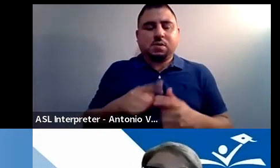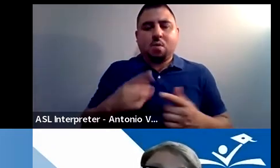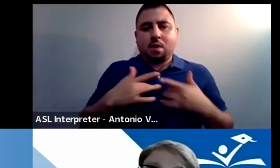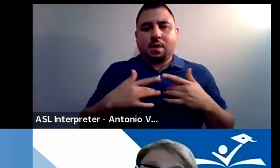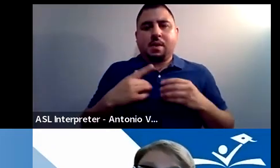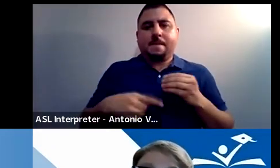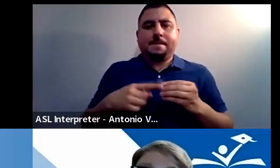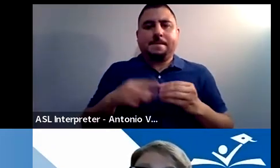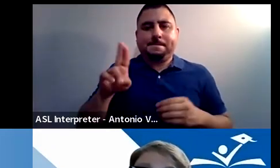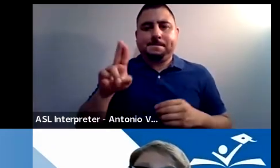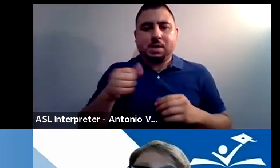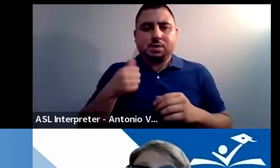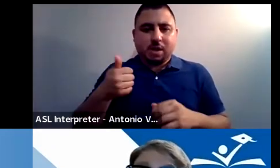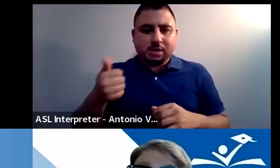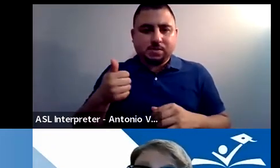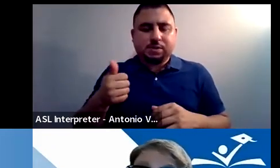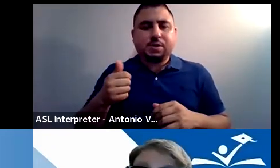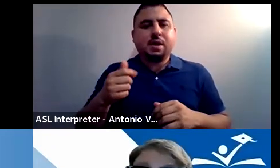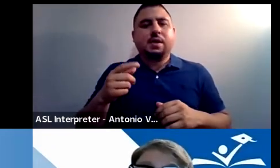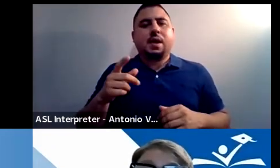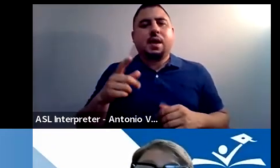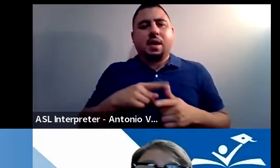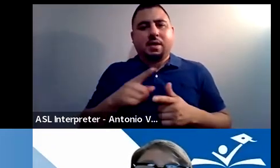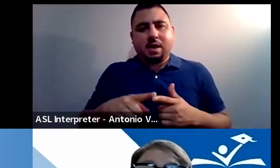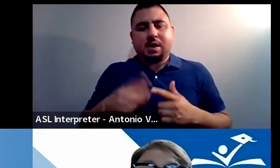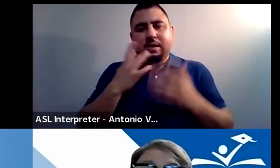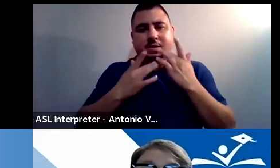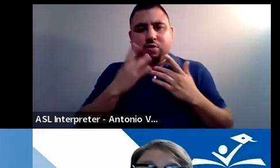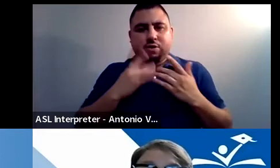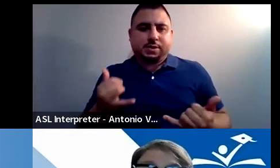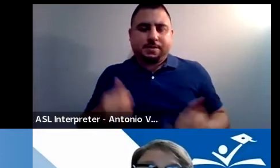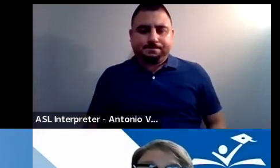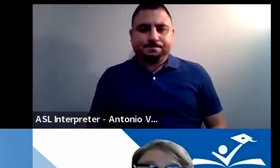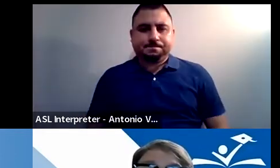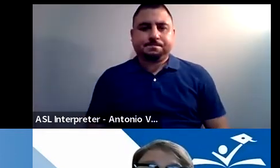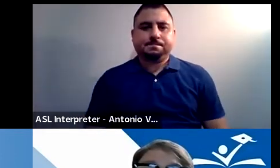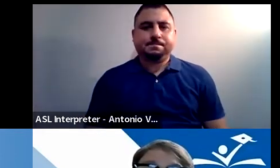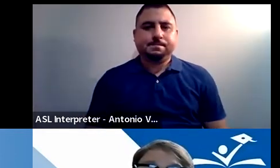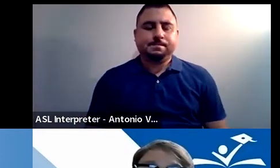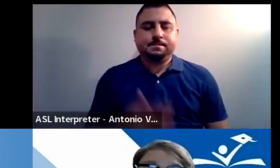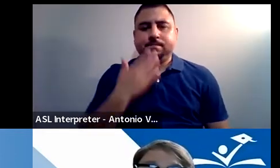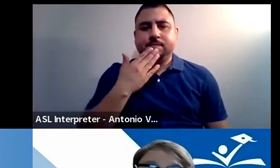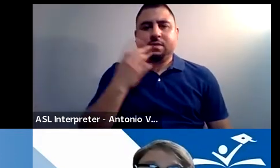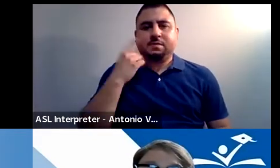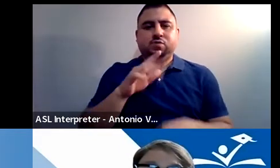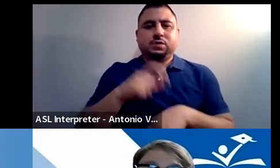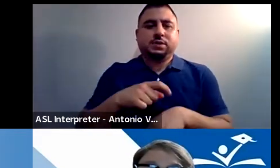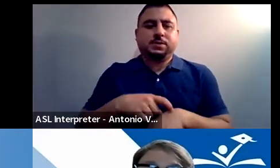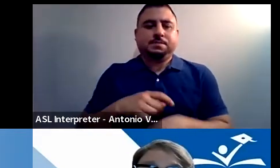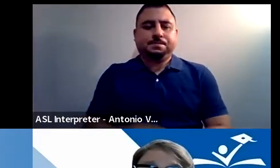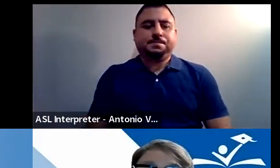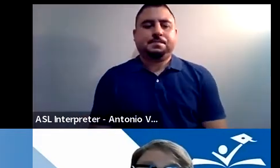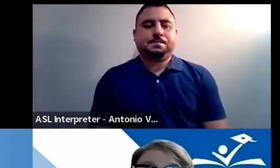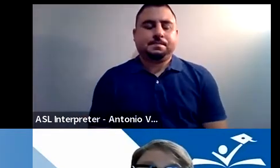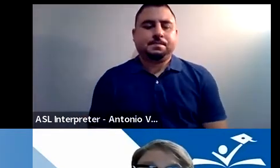about the bus transportation and there's a shortage. So thank you for your time and I hope you enjoy the